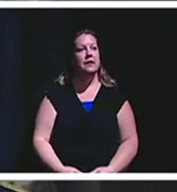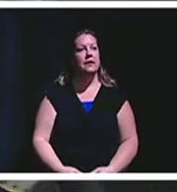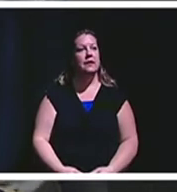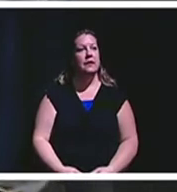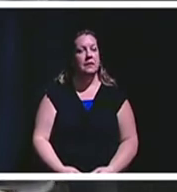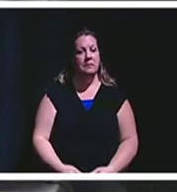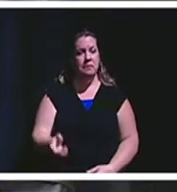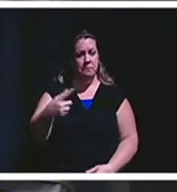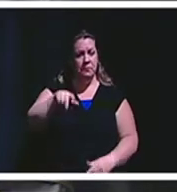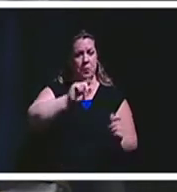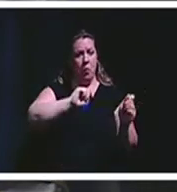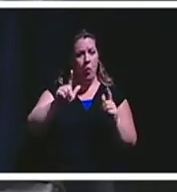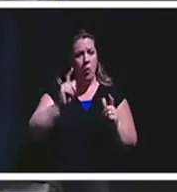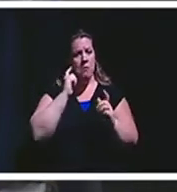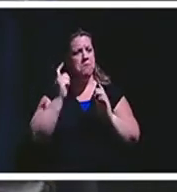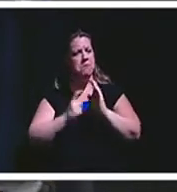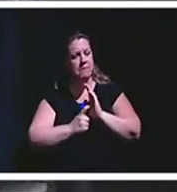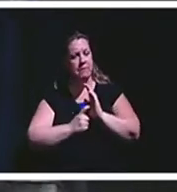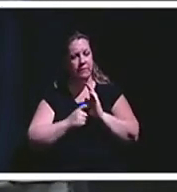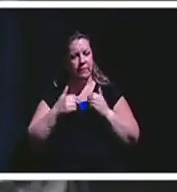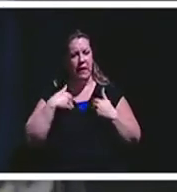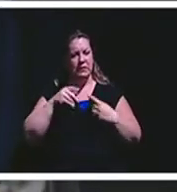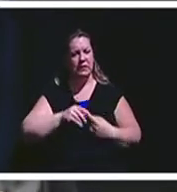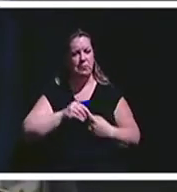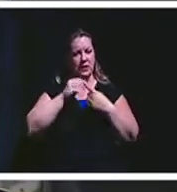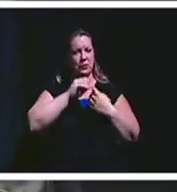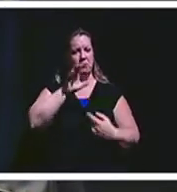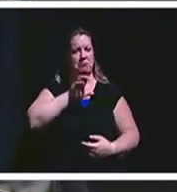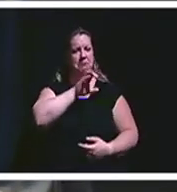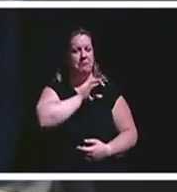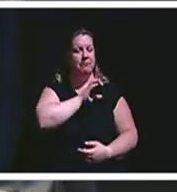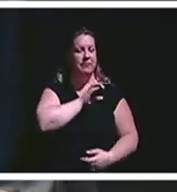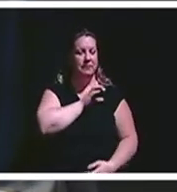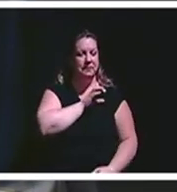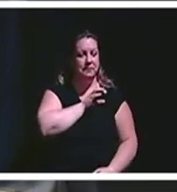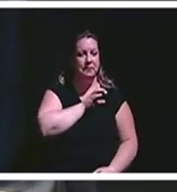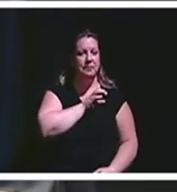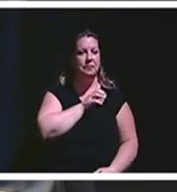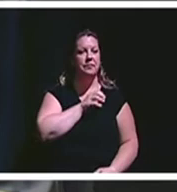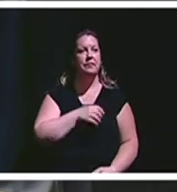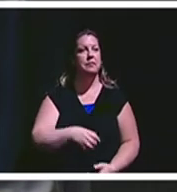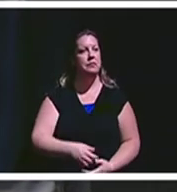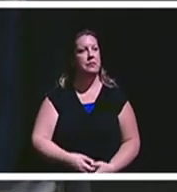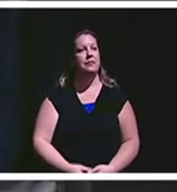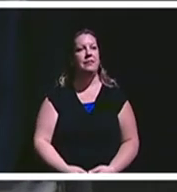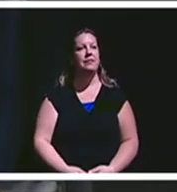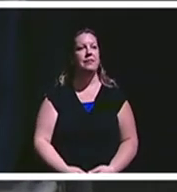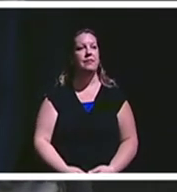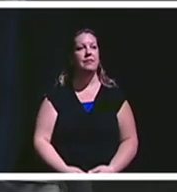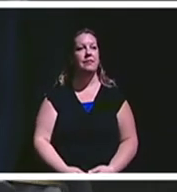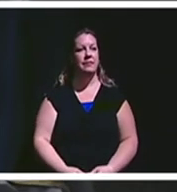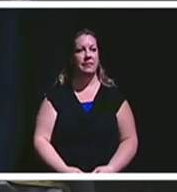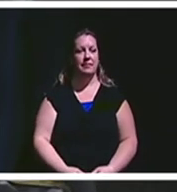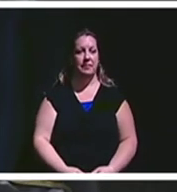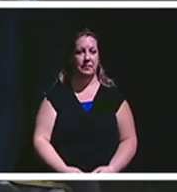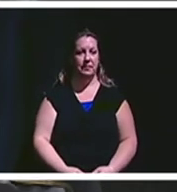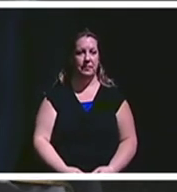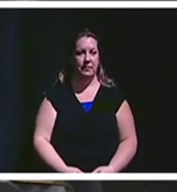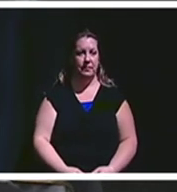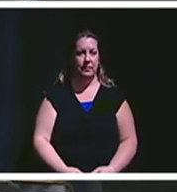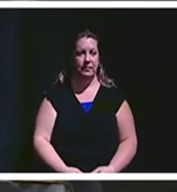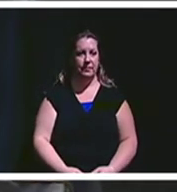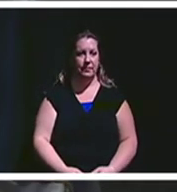out in your own unique ways to make this an incomparable